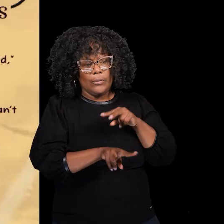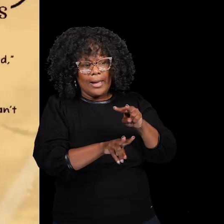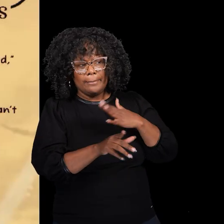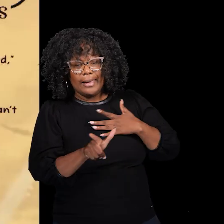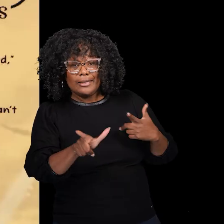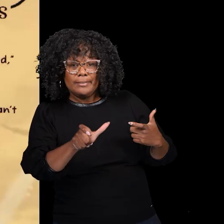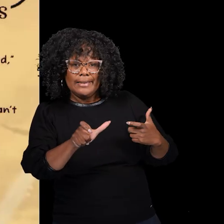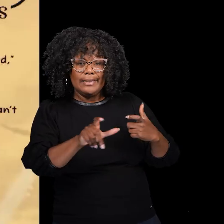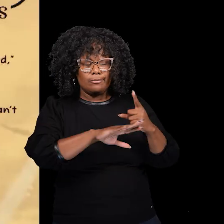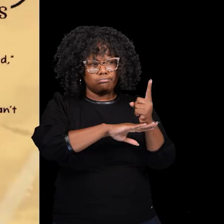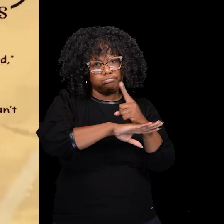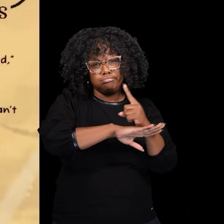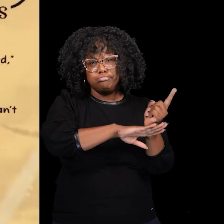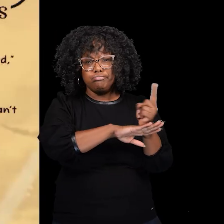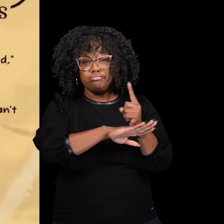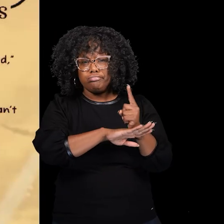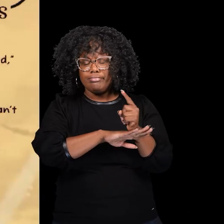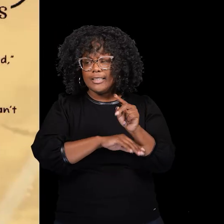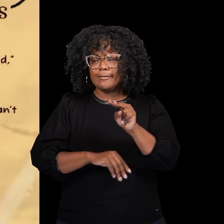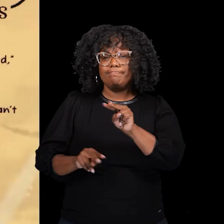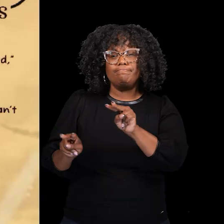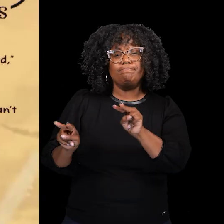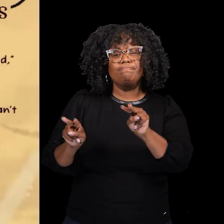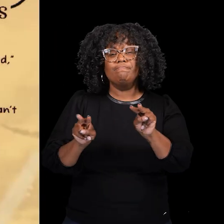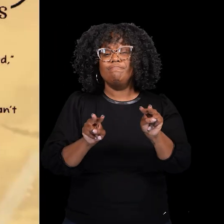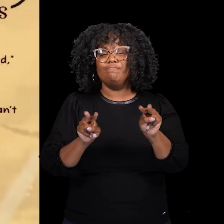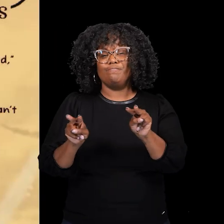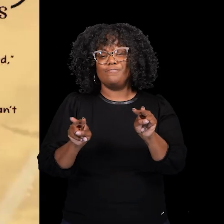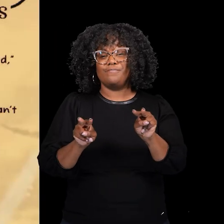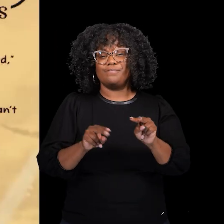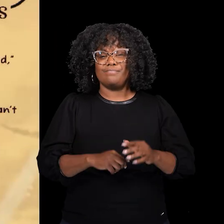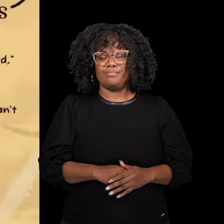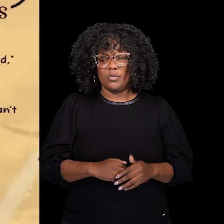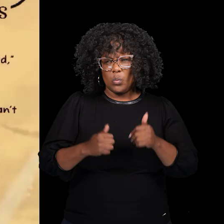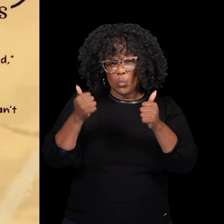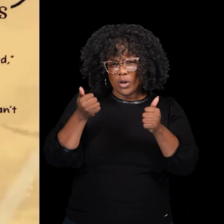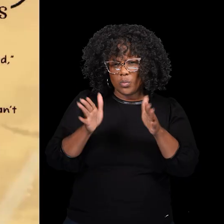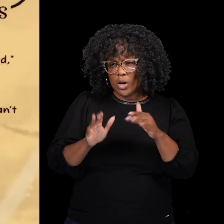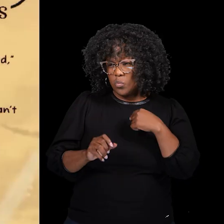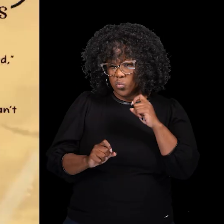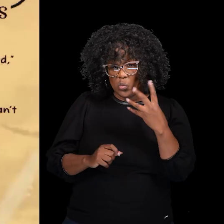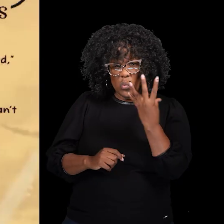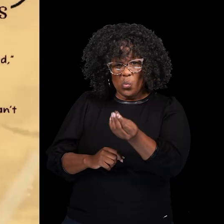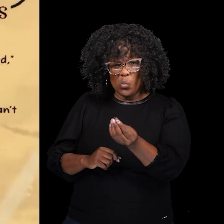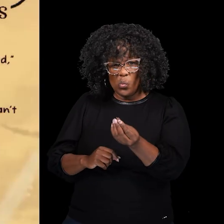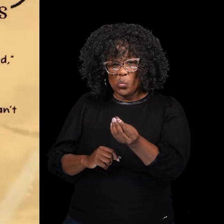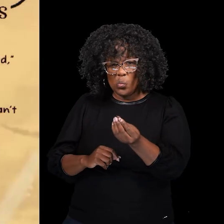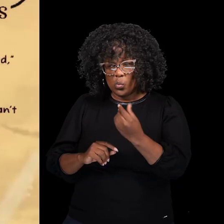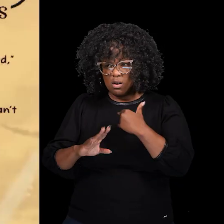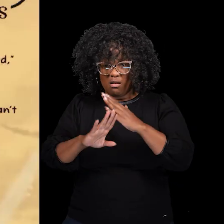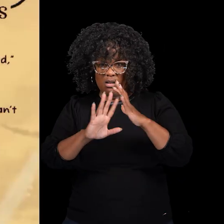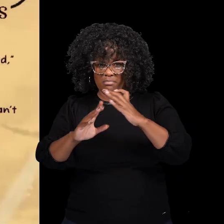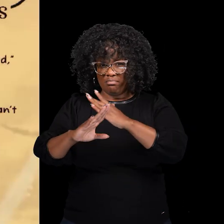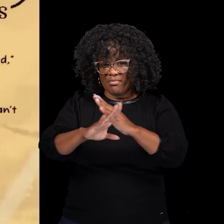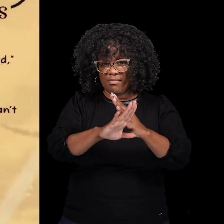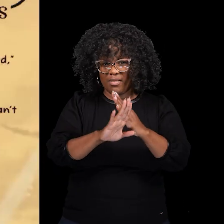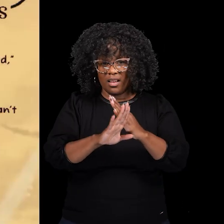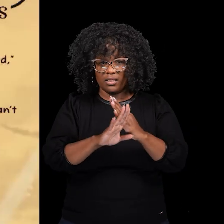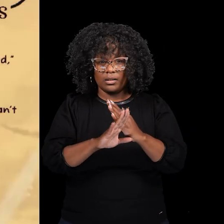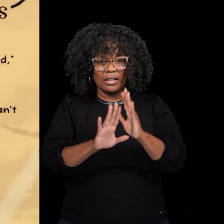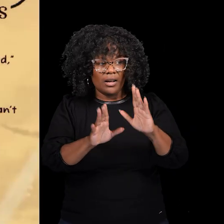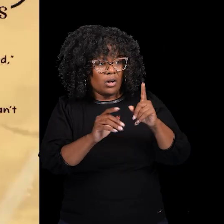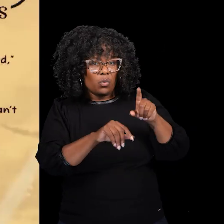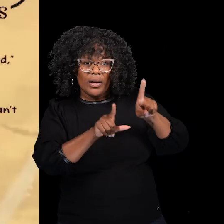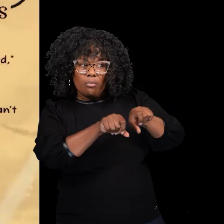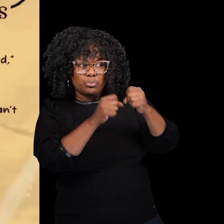I'll watch my speed. She looks down. Which way should we go? I'm blocking the trail, and